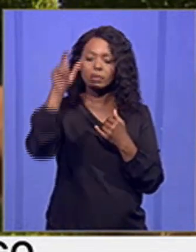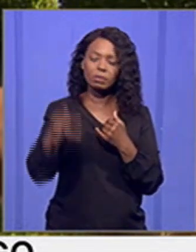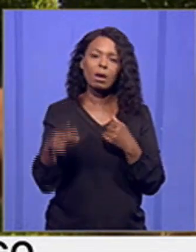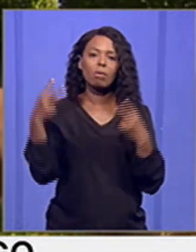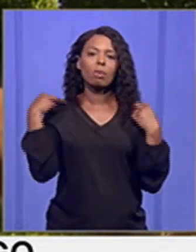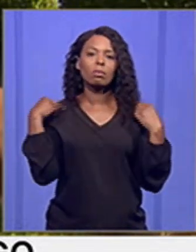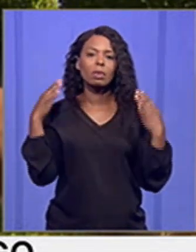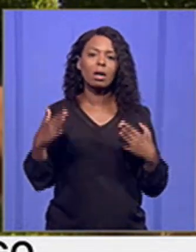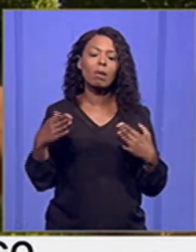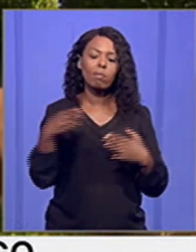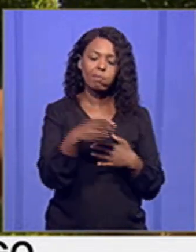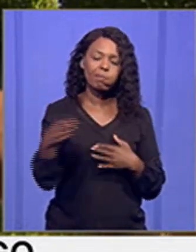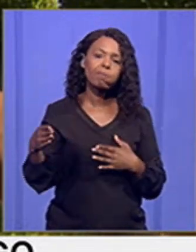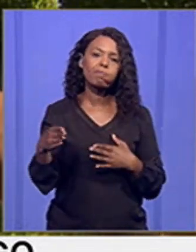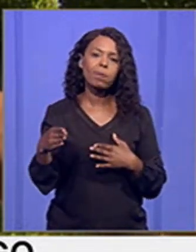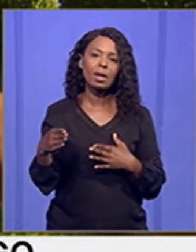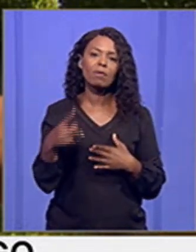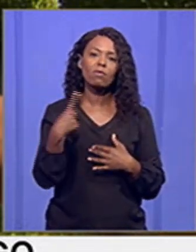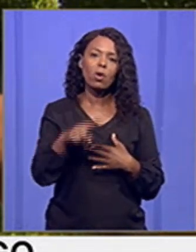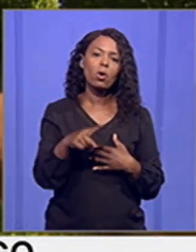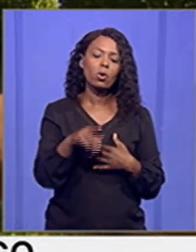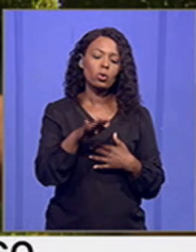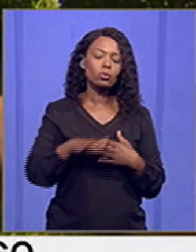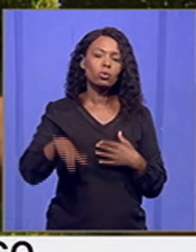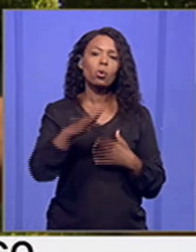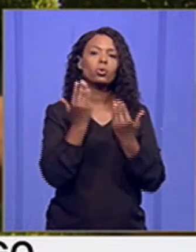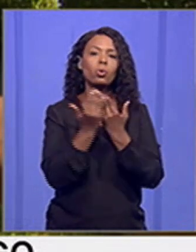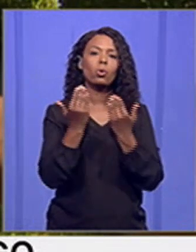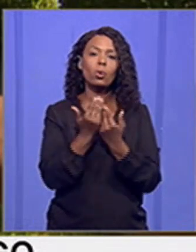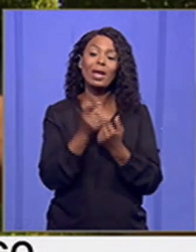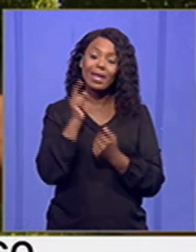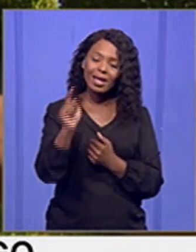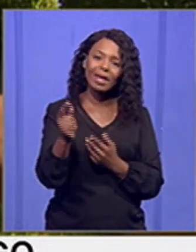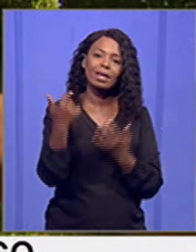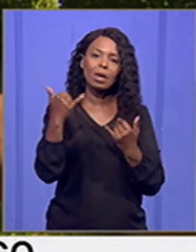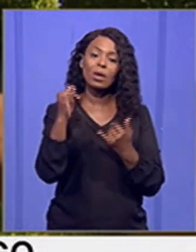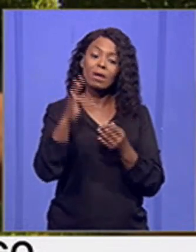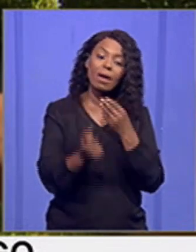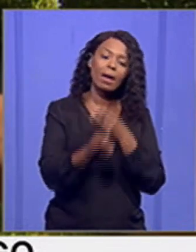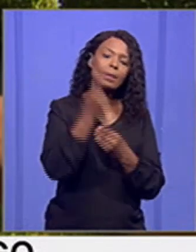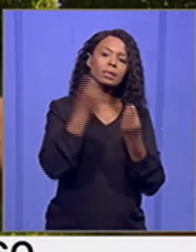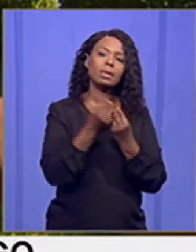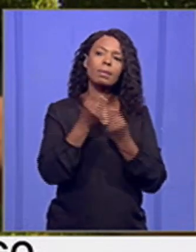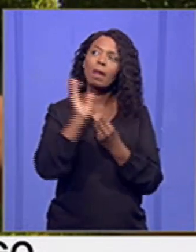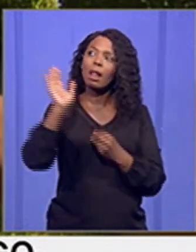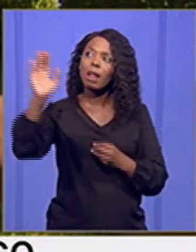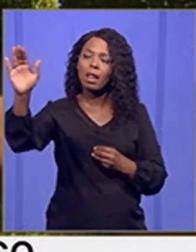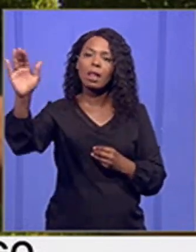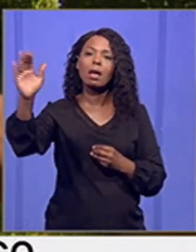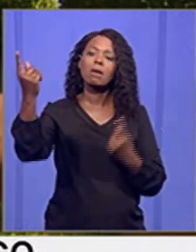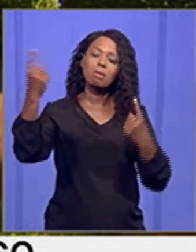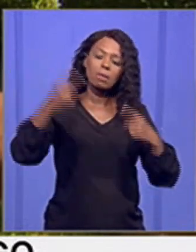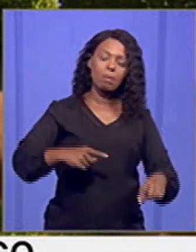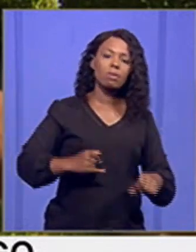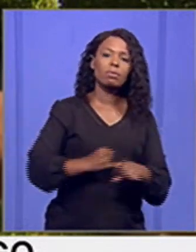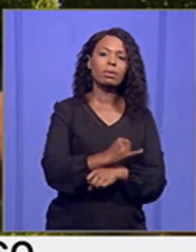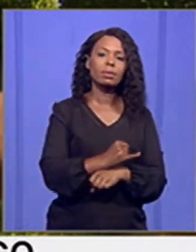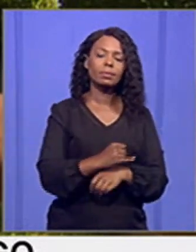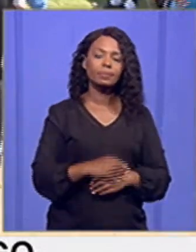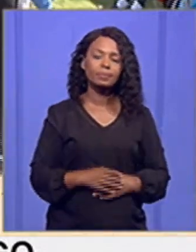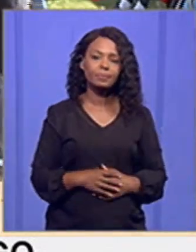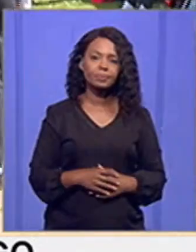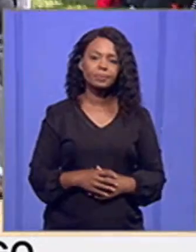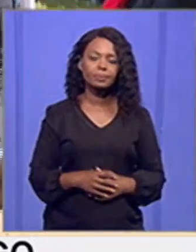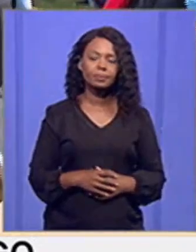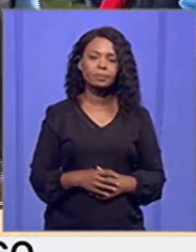who's responsible for a certain school, and they will be in a position to, when we call, they are responsive and